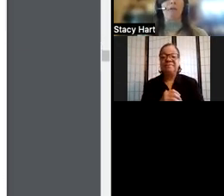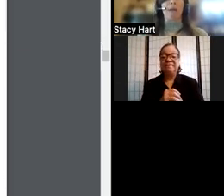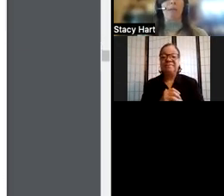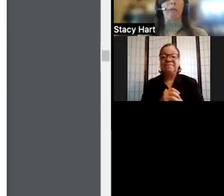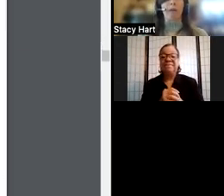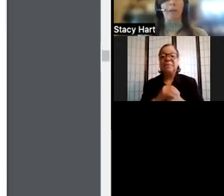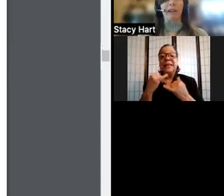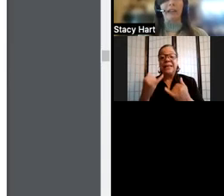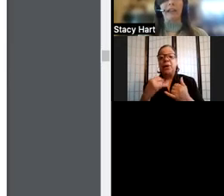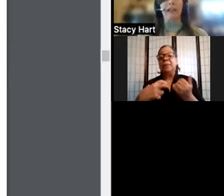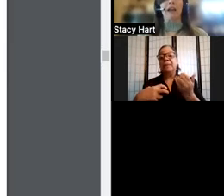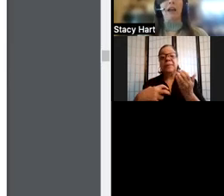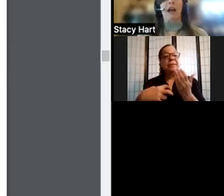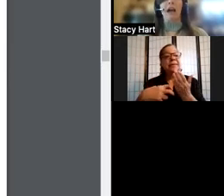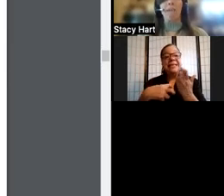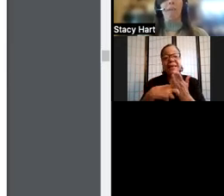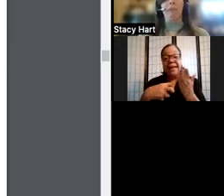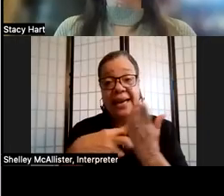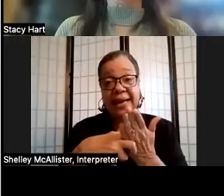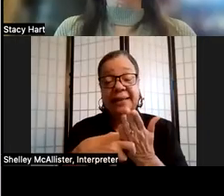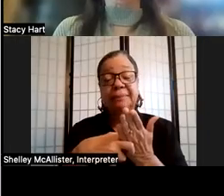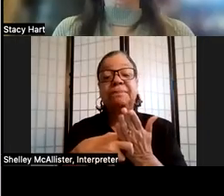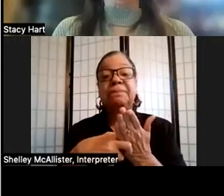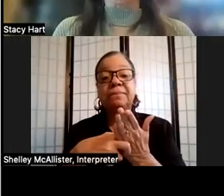Ticketing for performances.